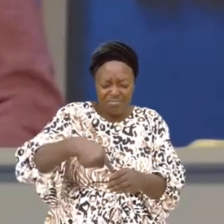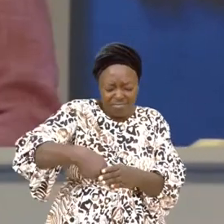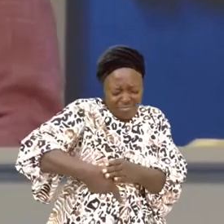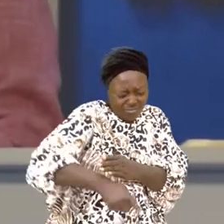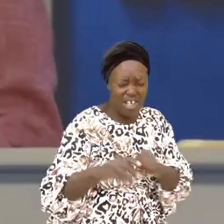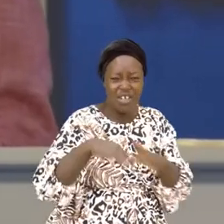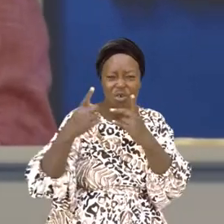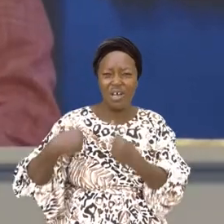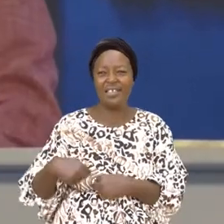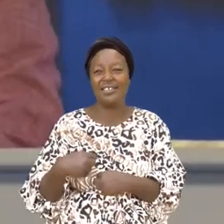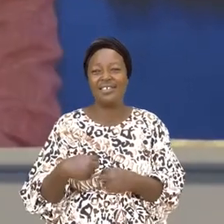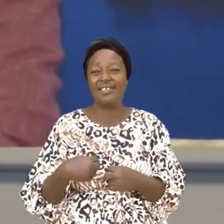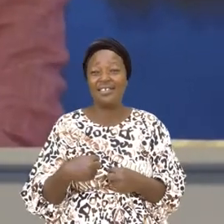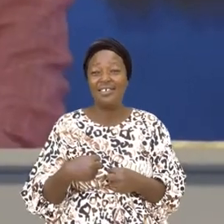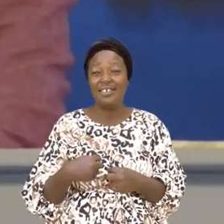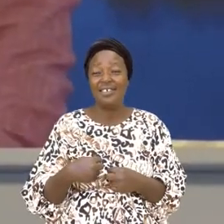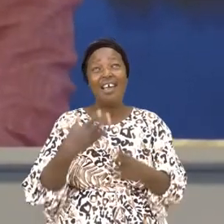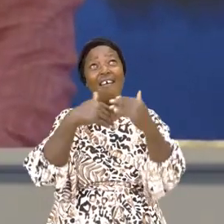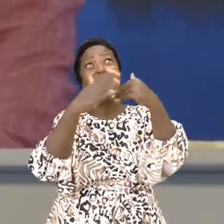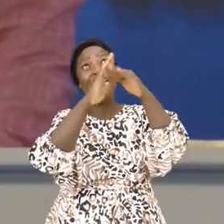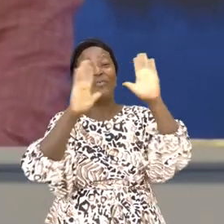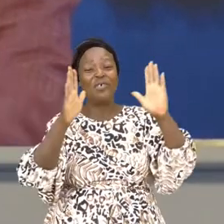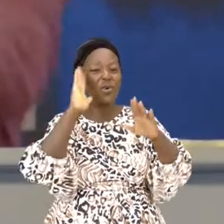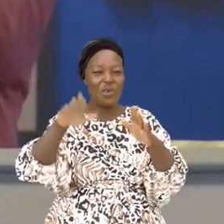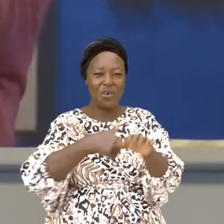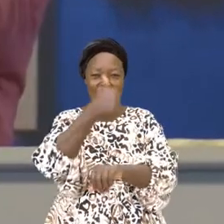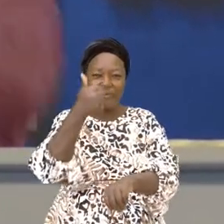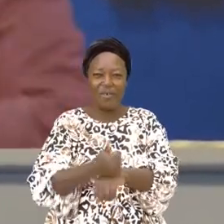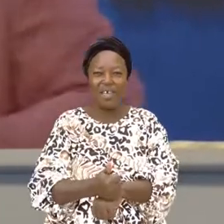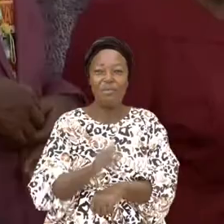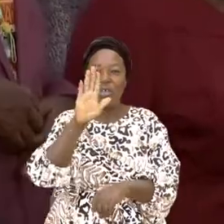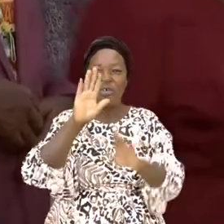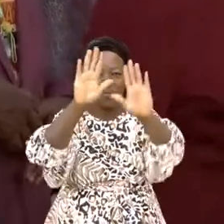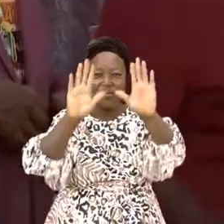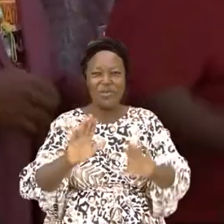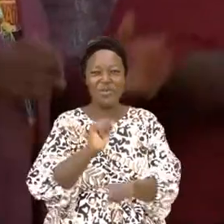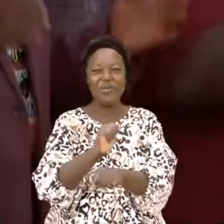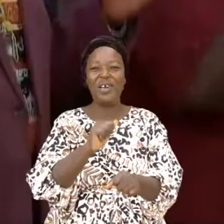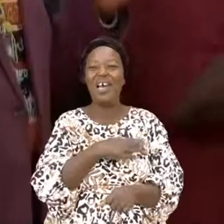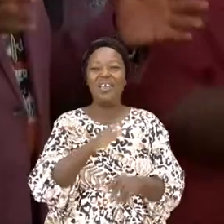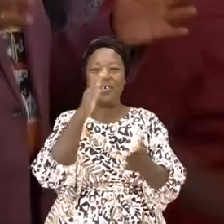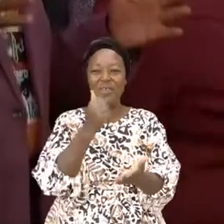your heart. Heaven will confirm your miracle.